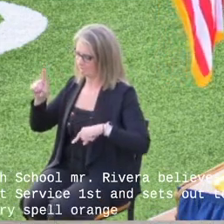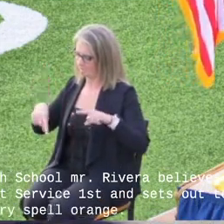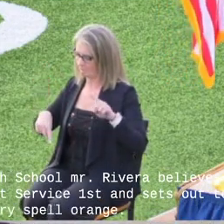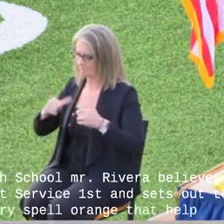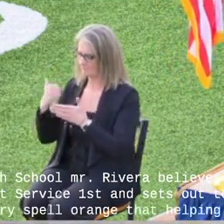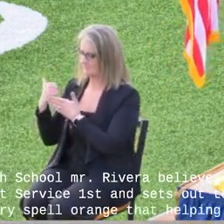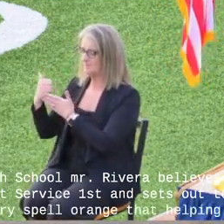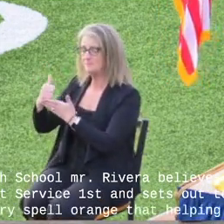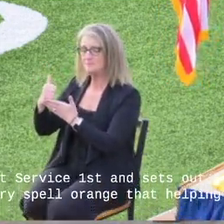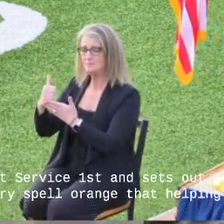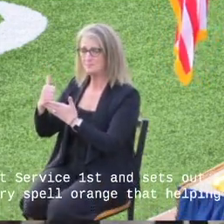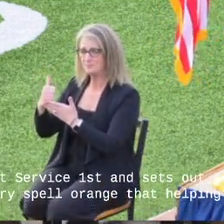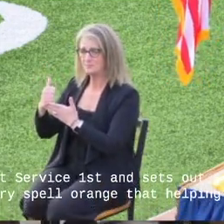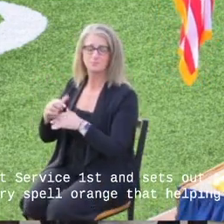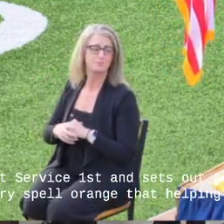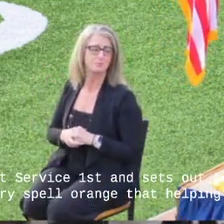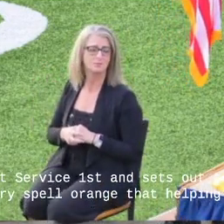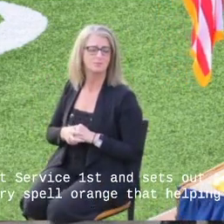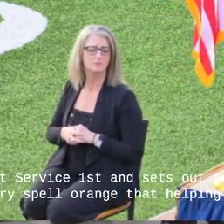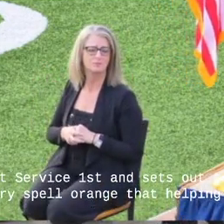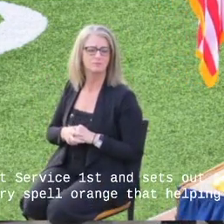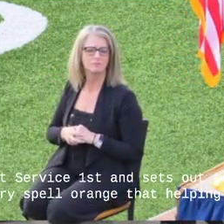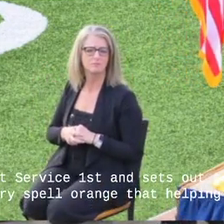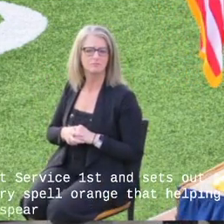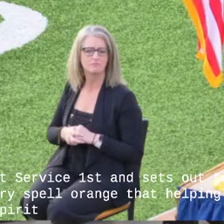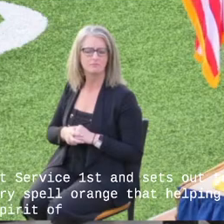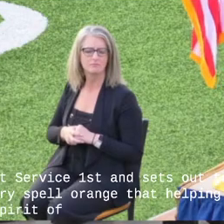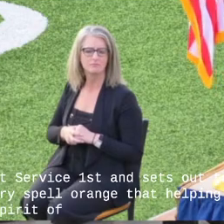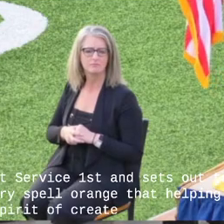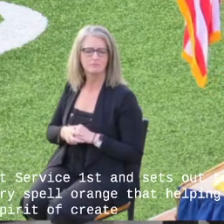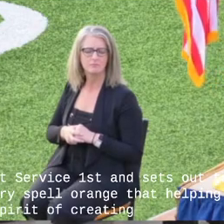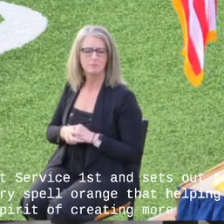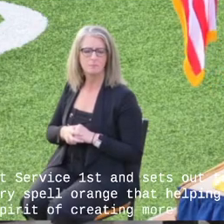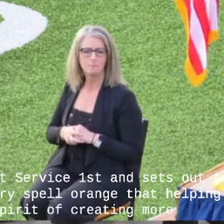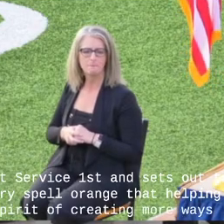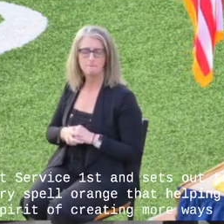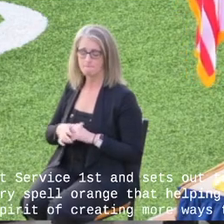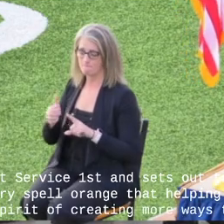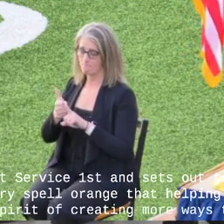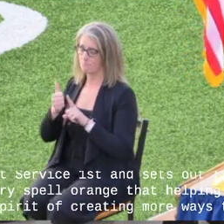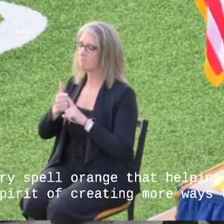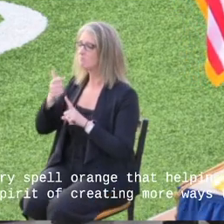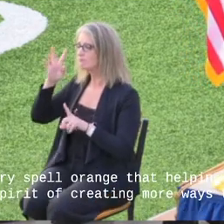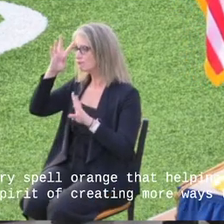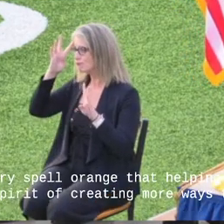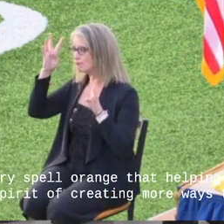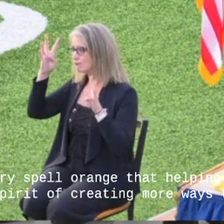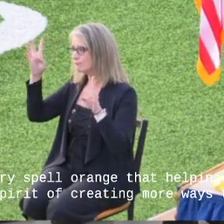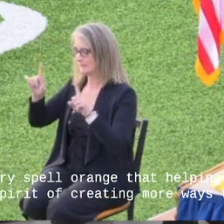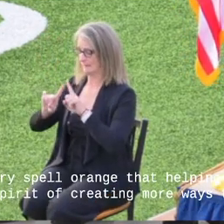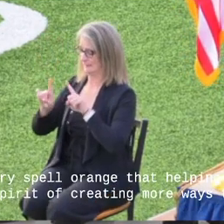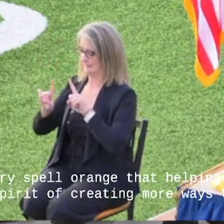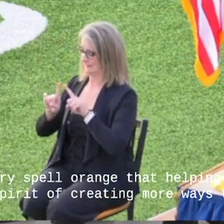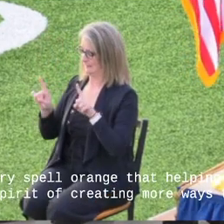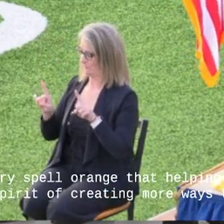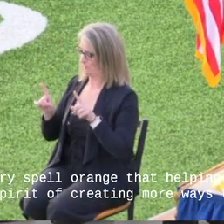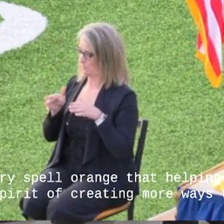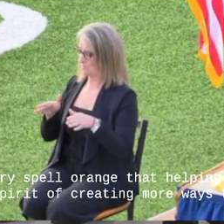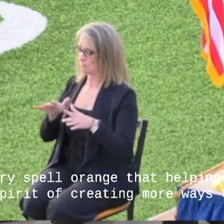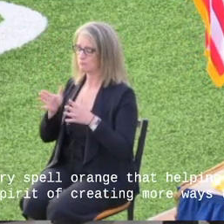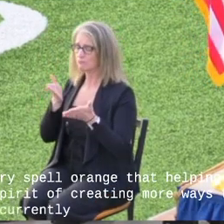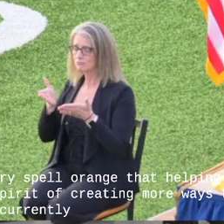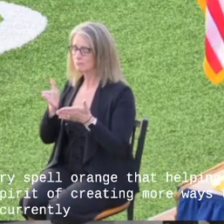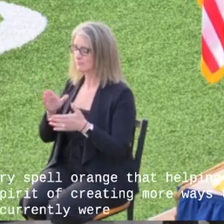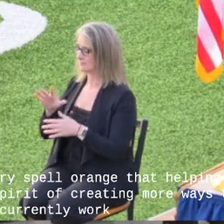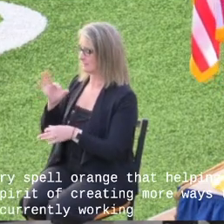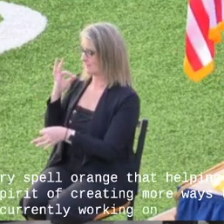of helping others. In the spirit of creating more ways to serve, Faith Walkers Outreach is